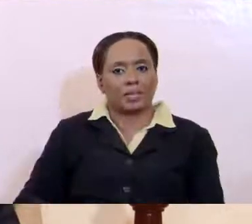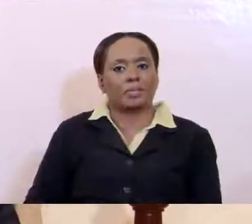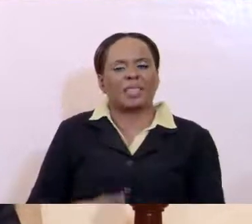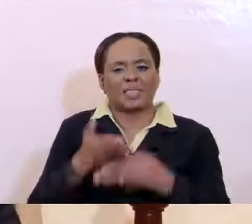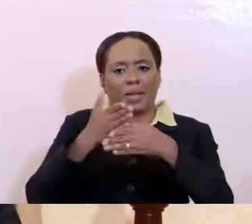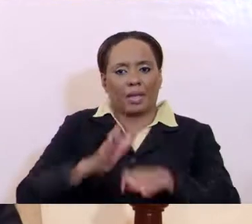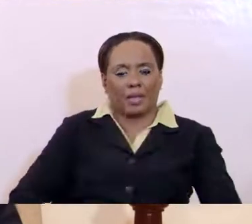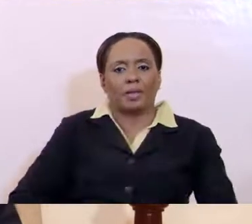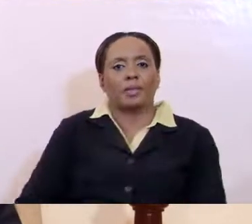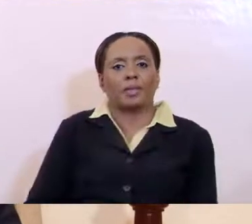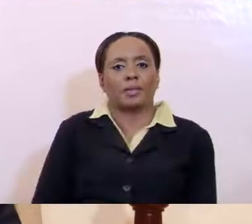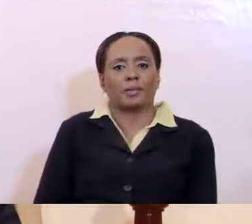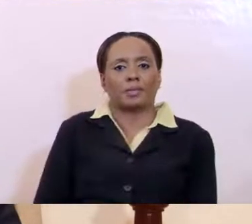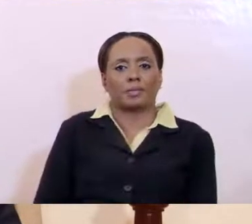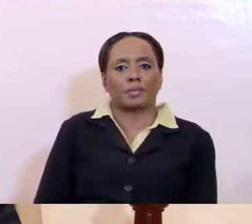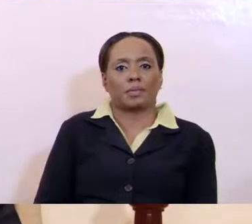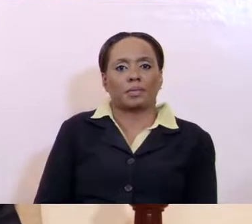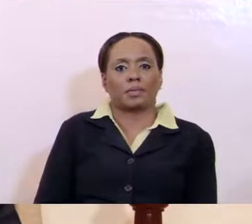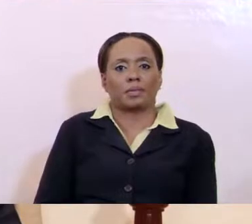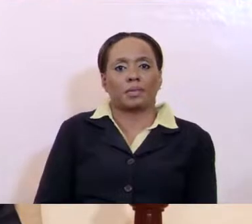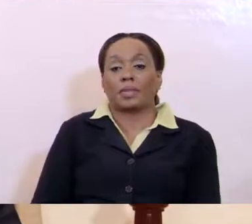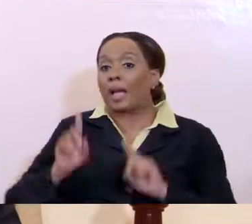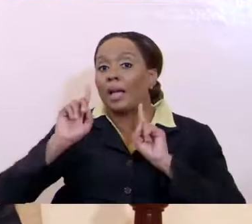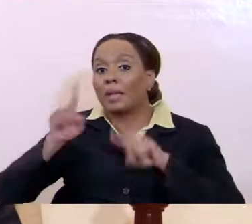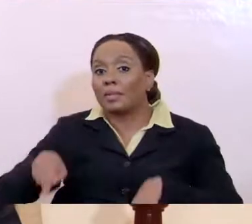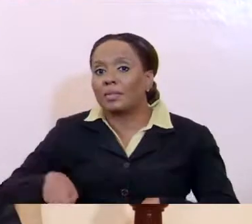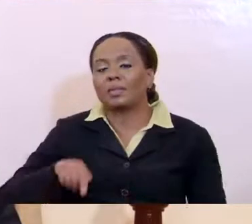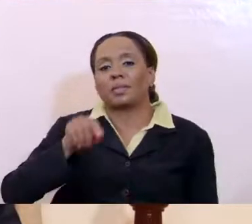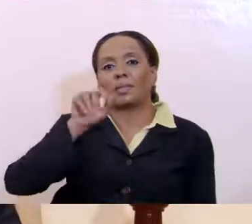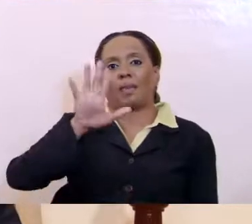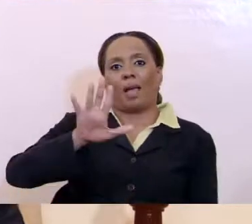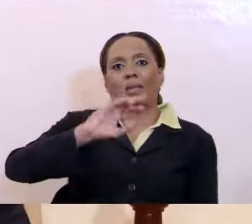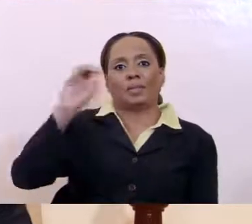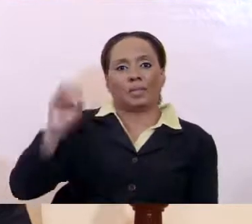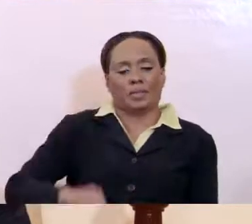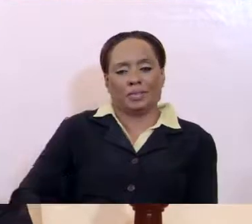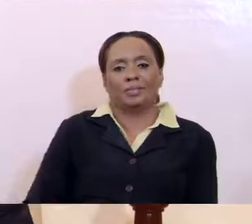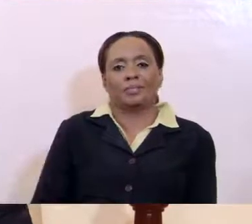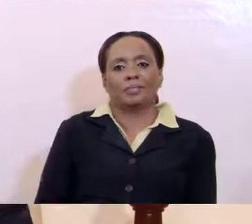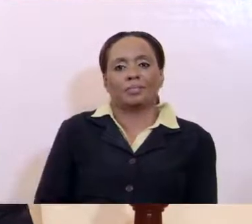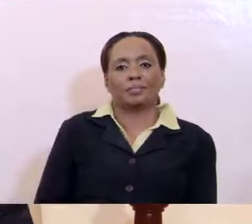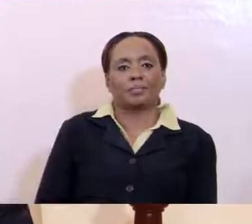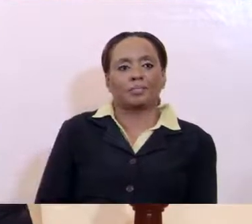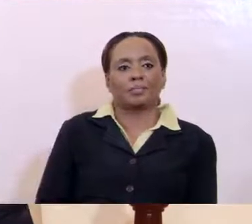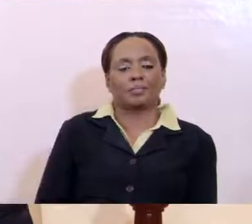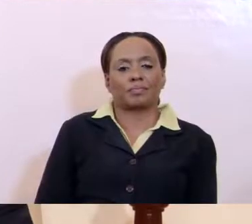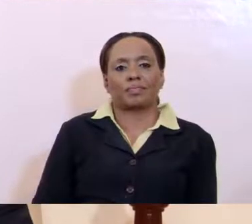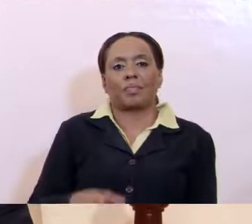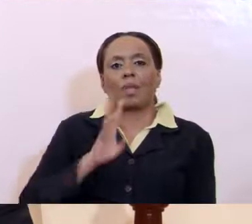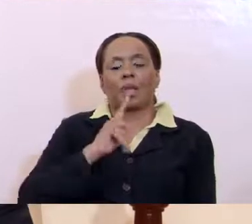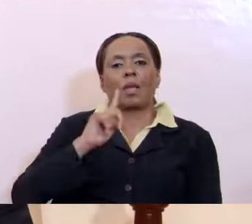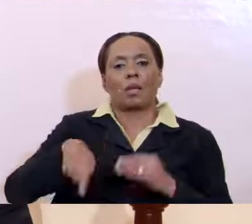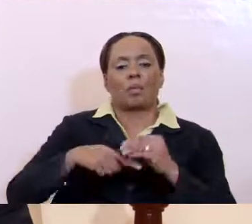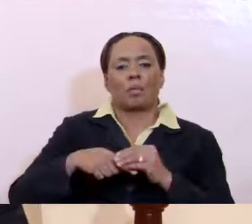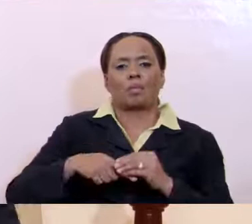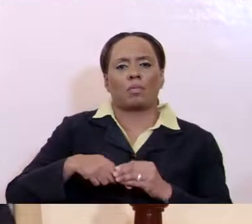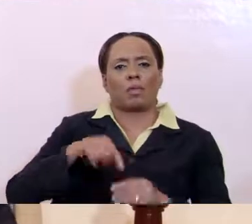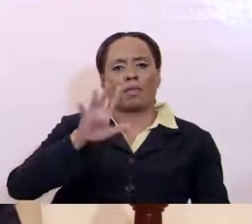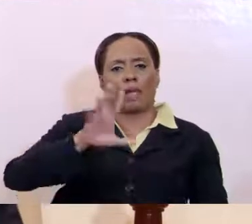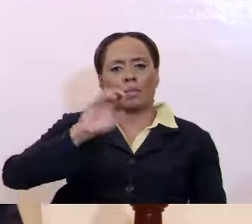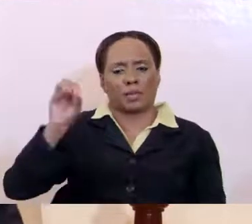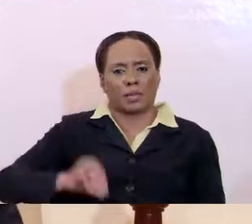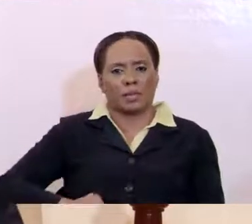lab. We talked about the benchmark. I mentioned earlier about the benchmark of 5%. So World